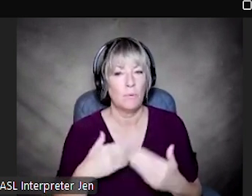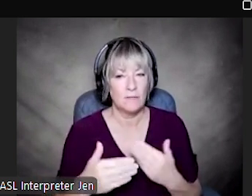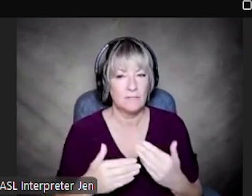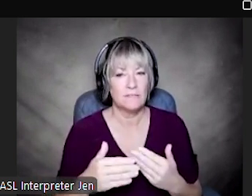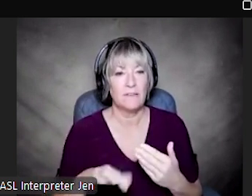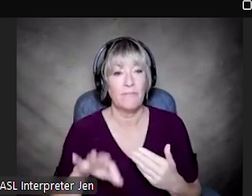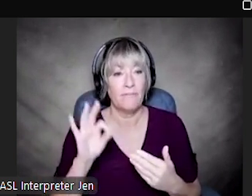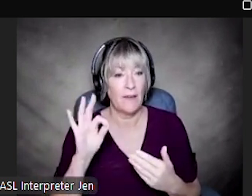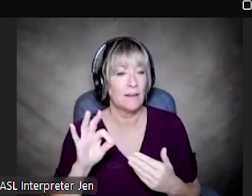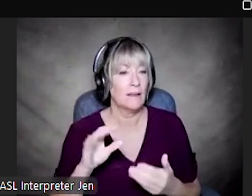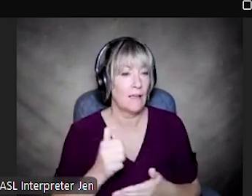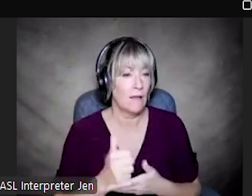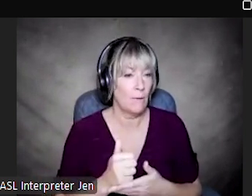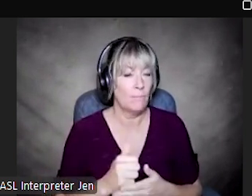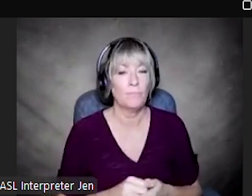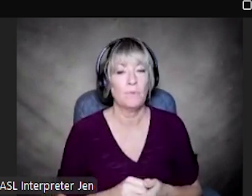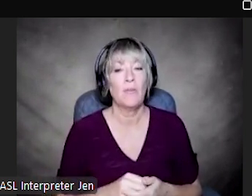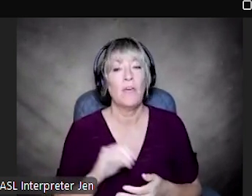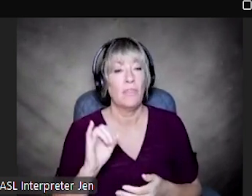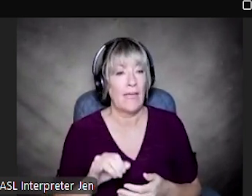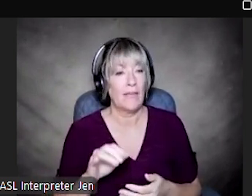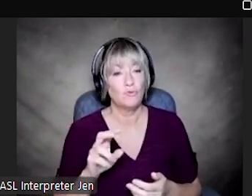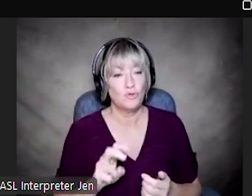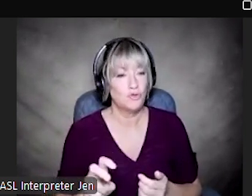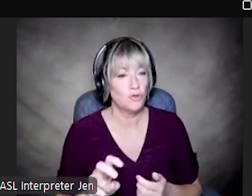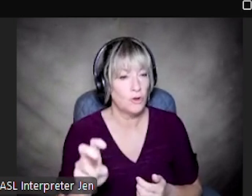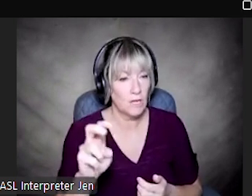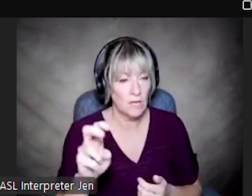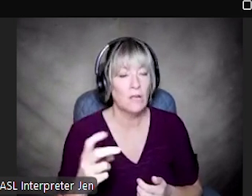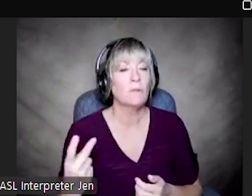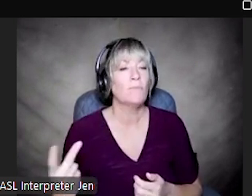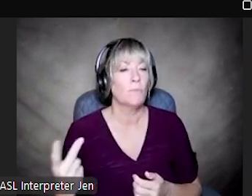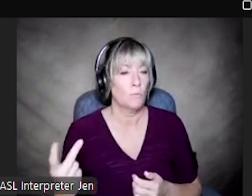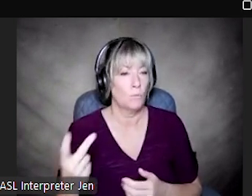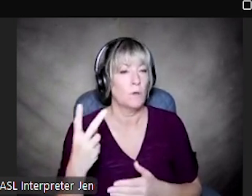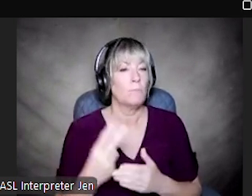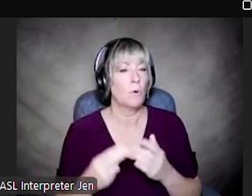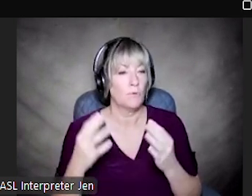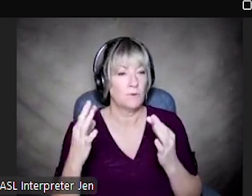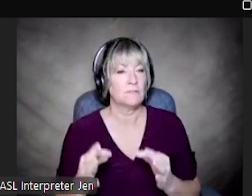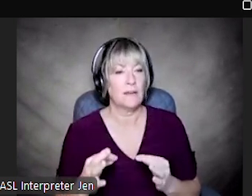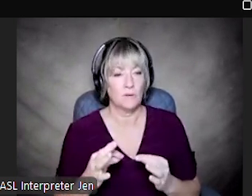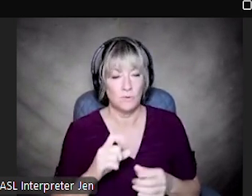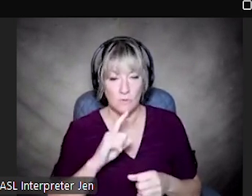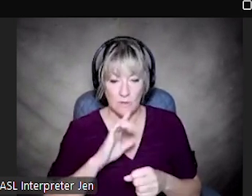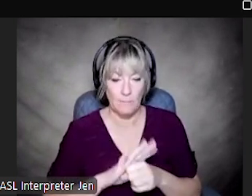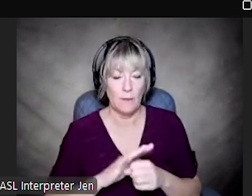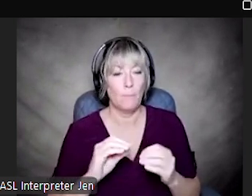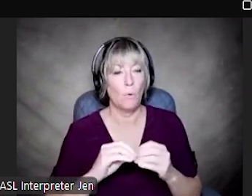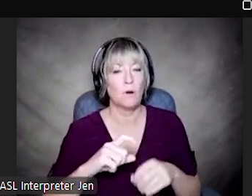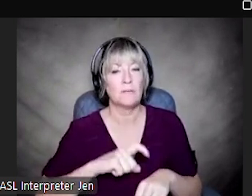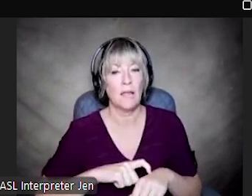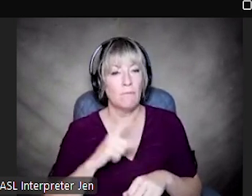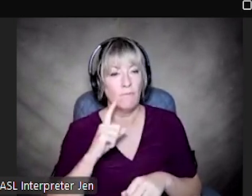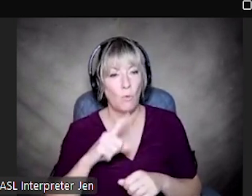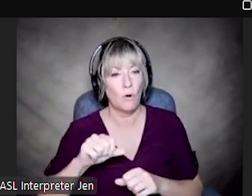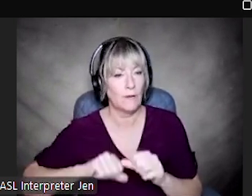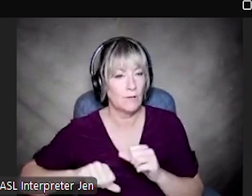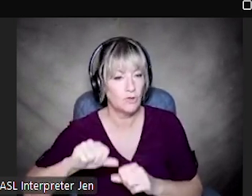finding help. And along that journey, we both decided to dedicate more time to each